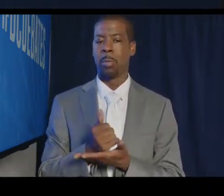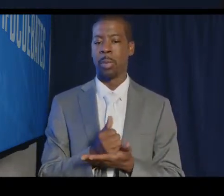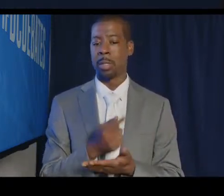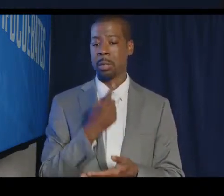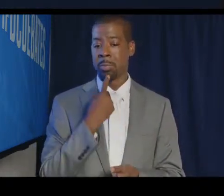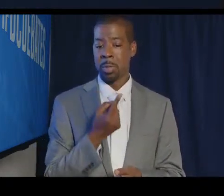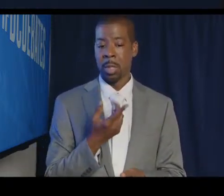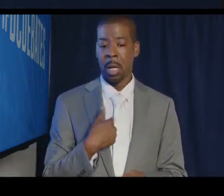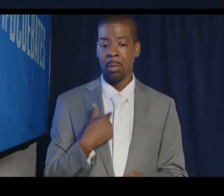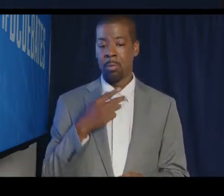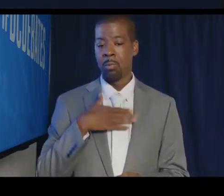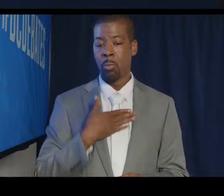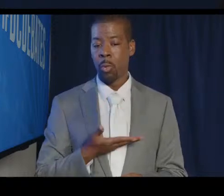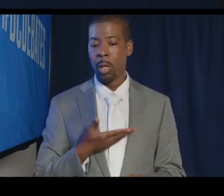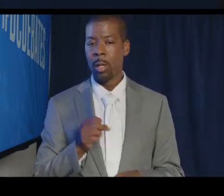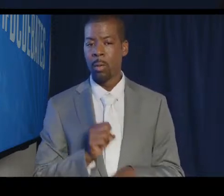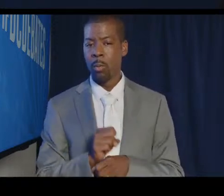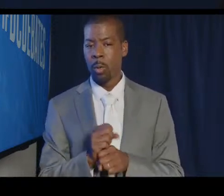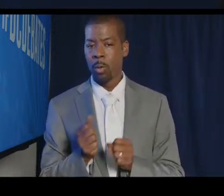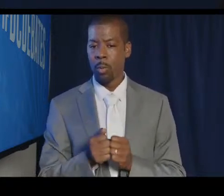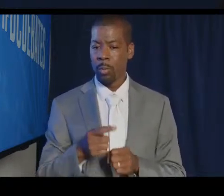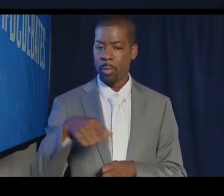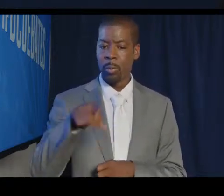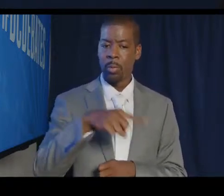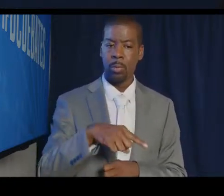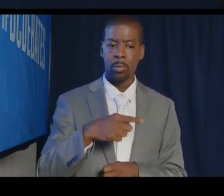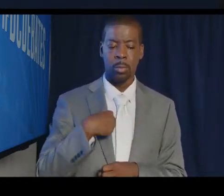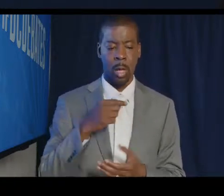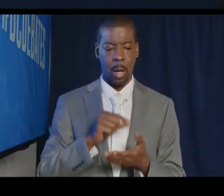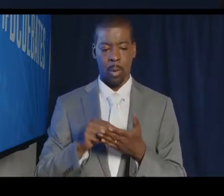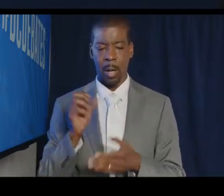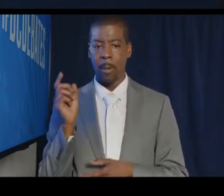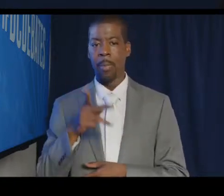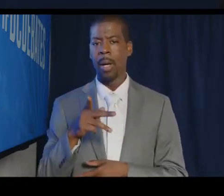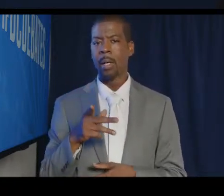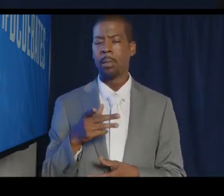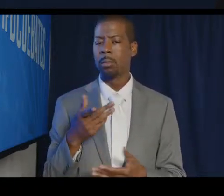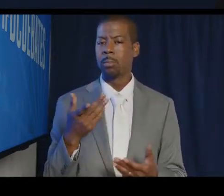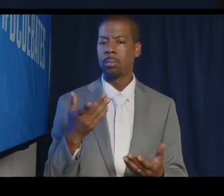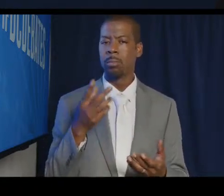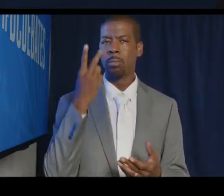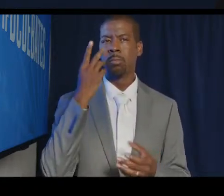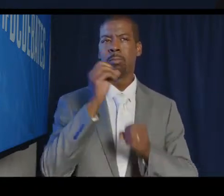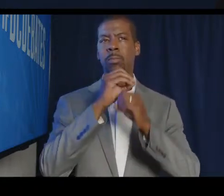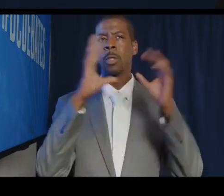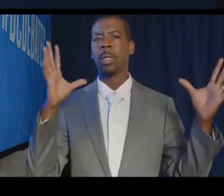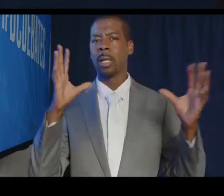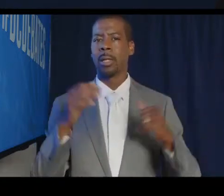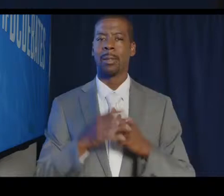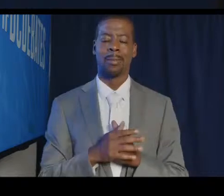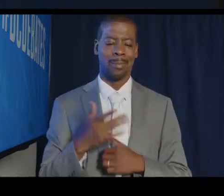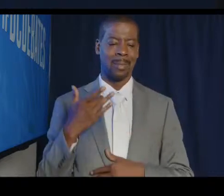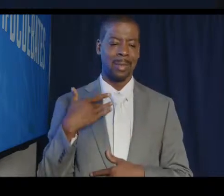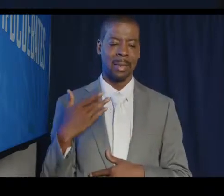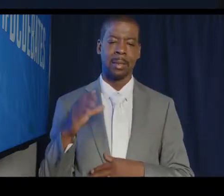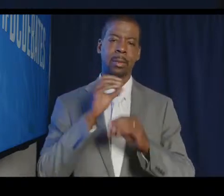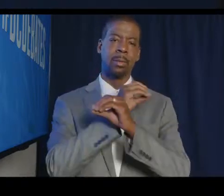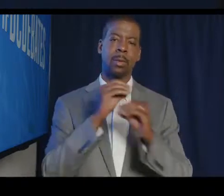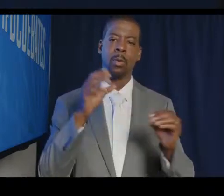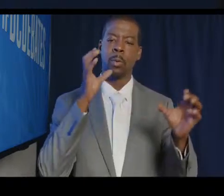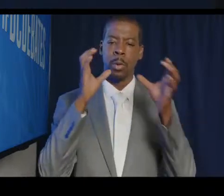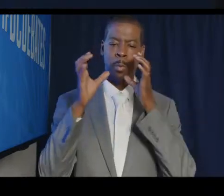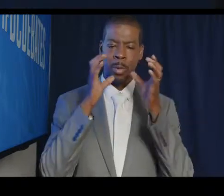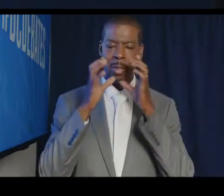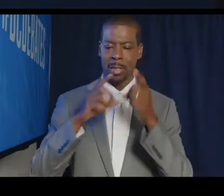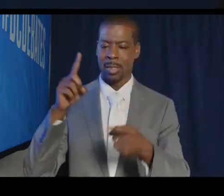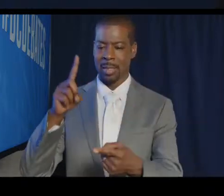followed up a couple of weeks later and said, what does that look like? Because right now, the way that we do budgets, nobody talks to each other until we get to the very end of the process. No